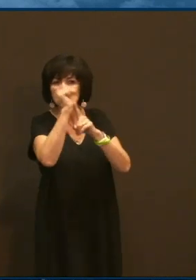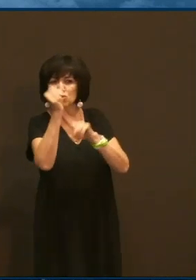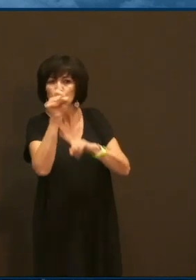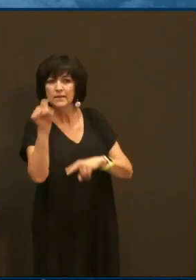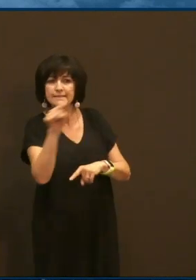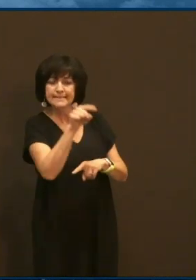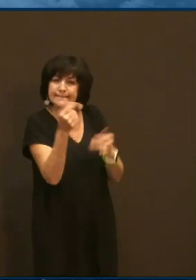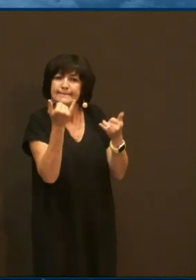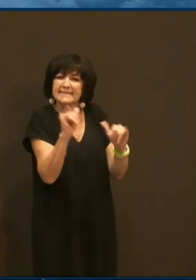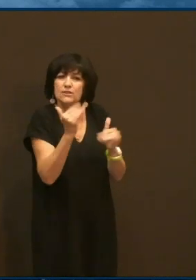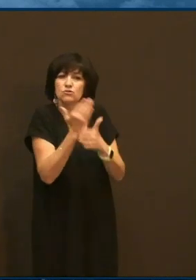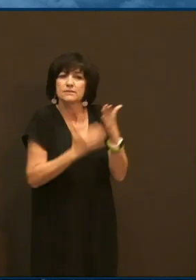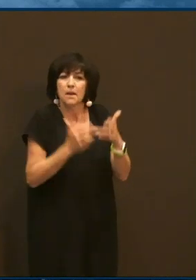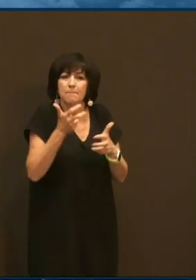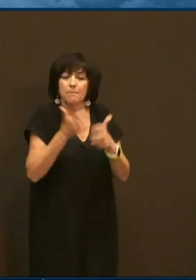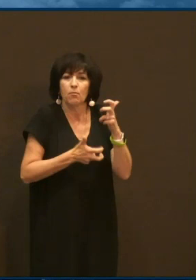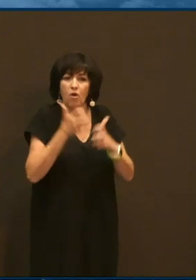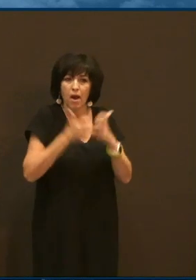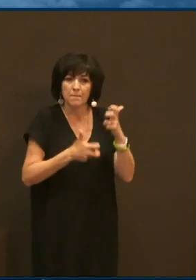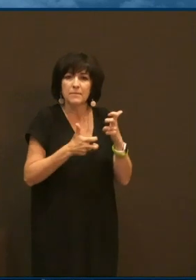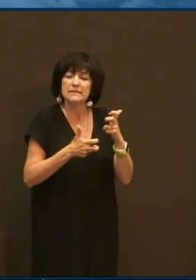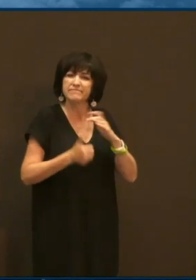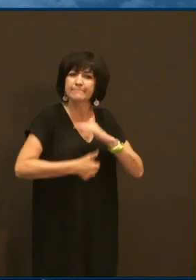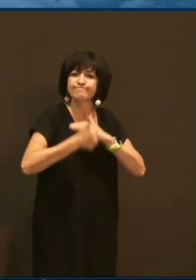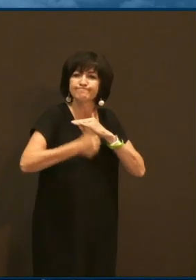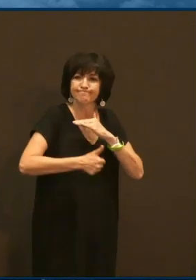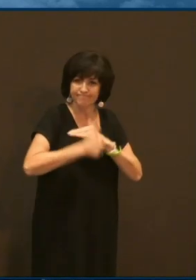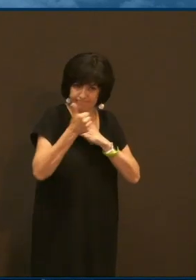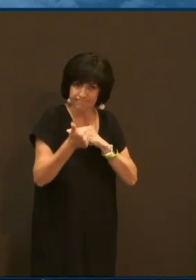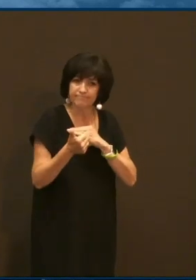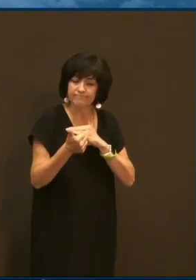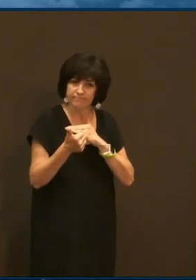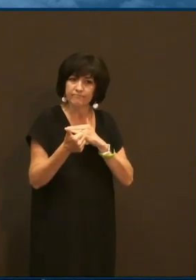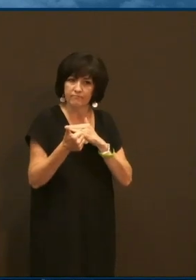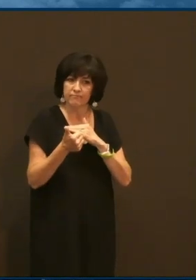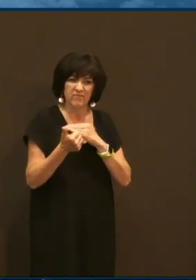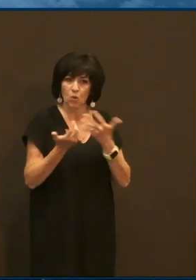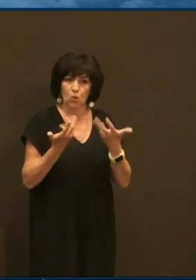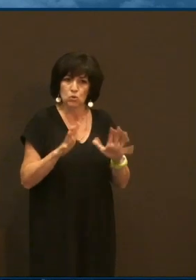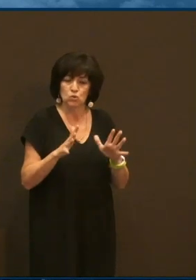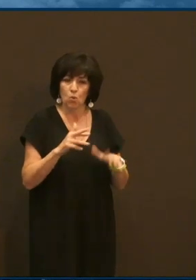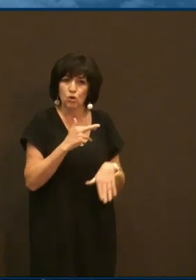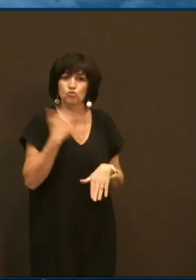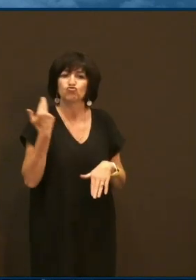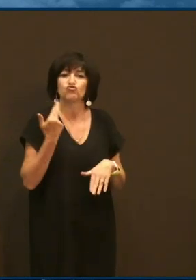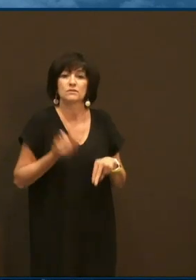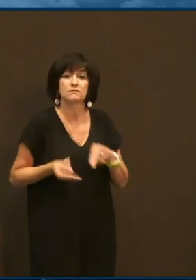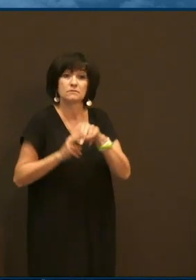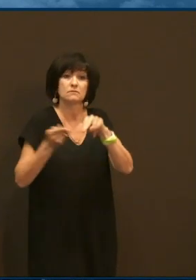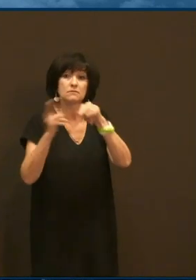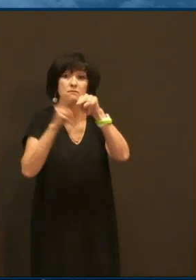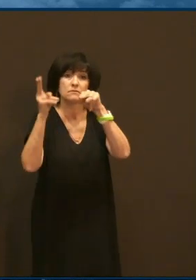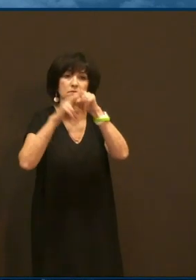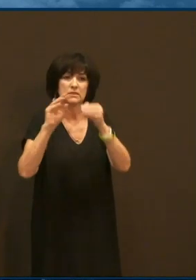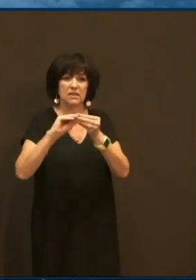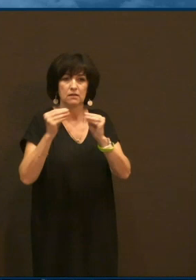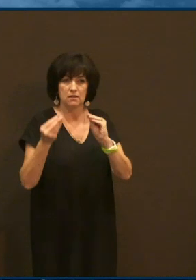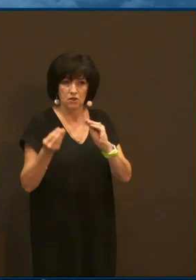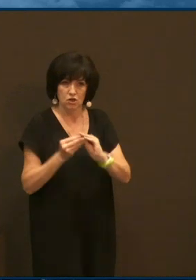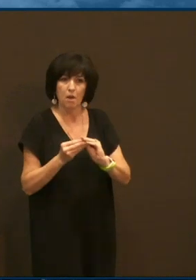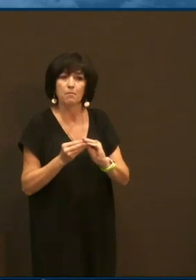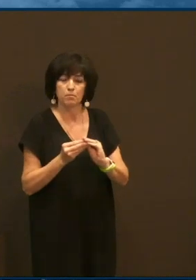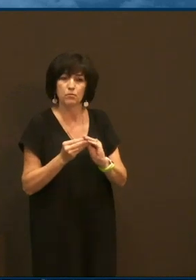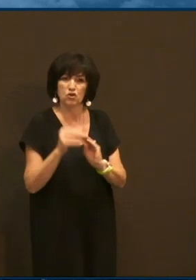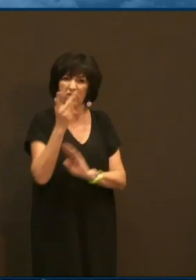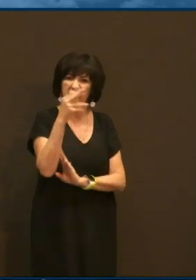problematic and create the potential for a resurgence, a rebound of the virus, and